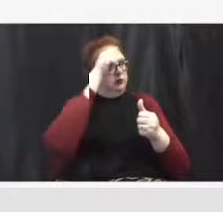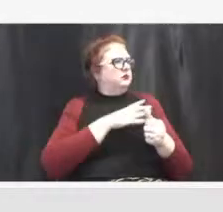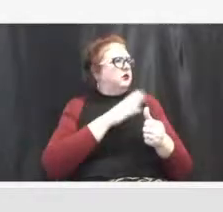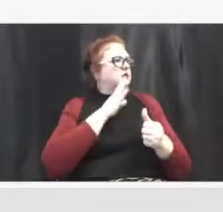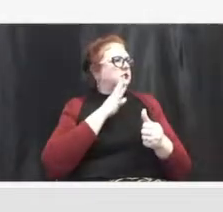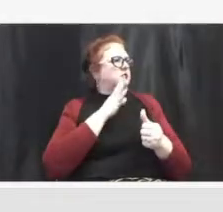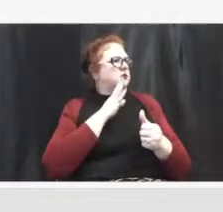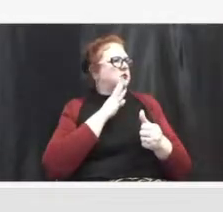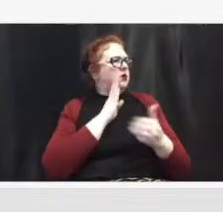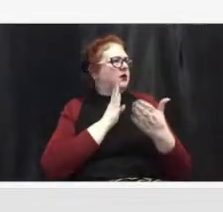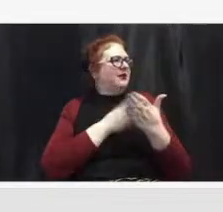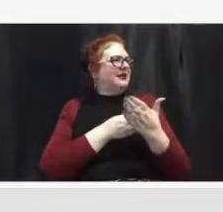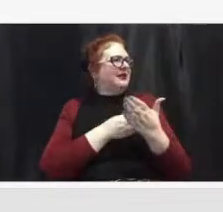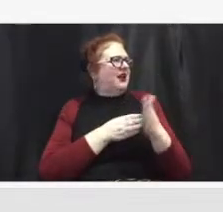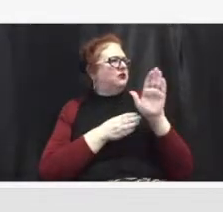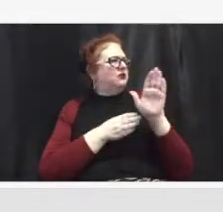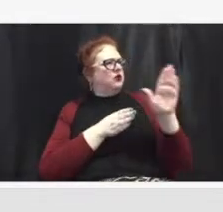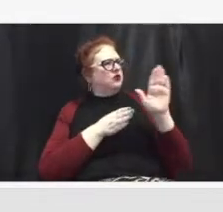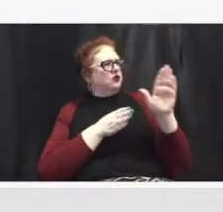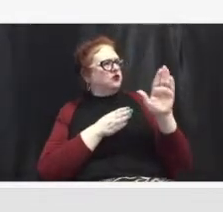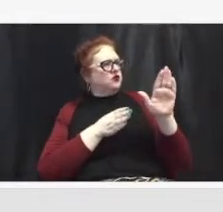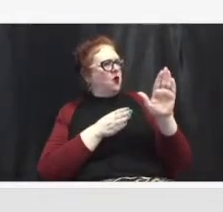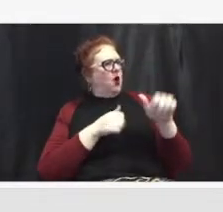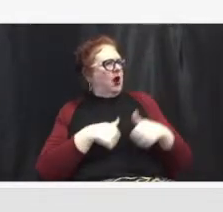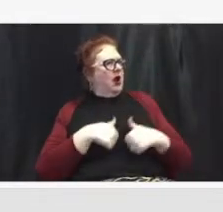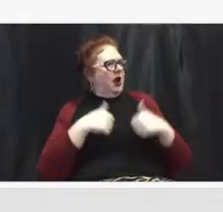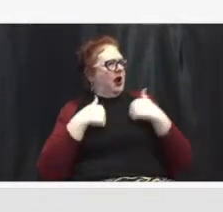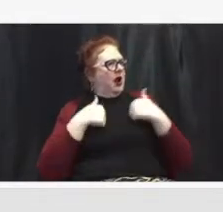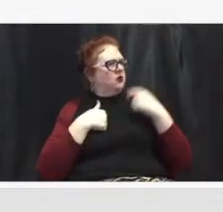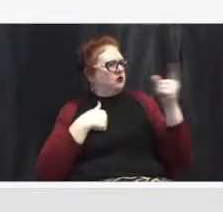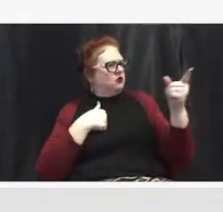your address? Were you to the north or the south?